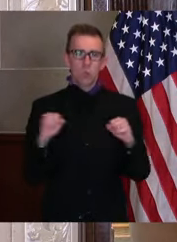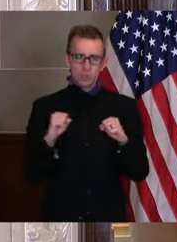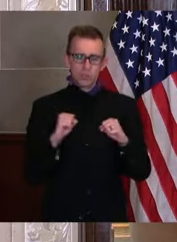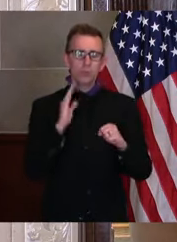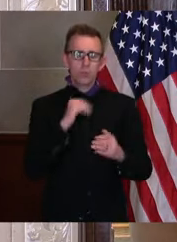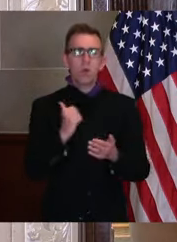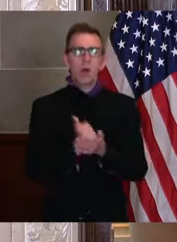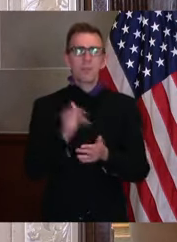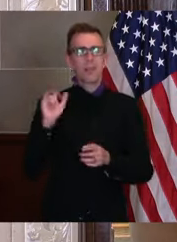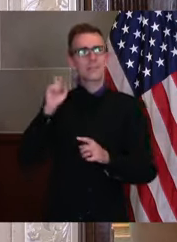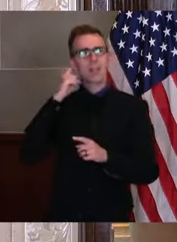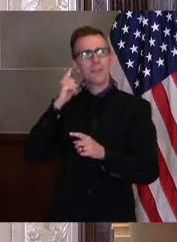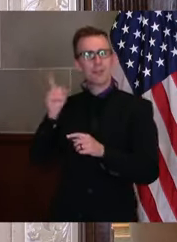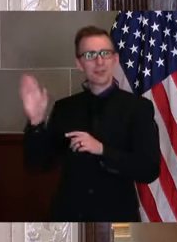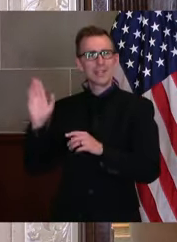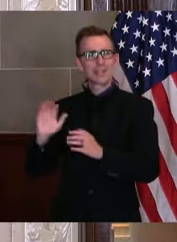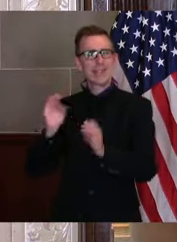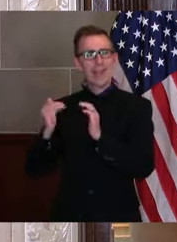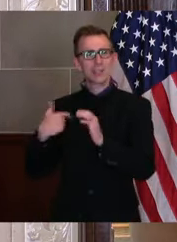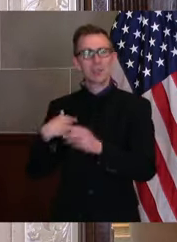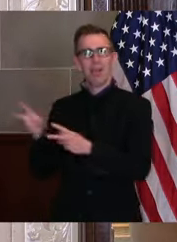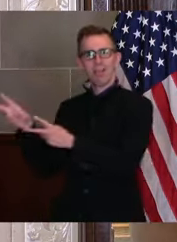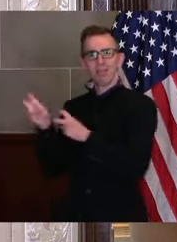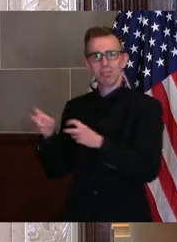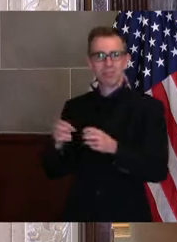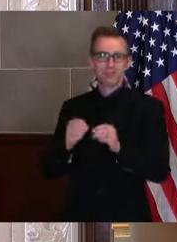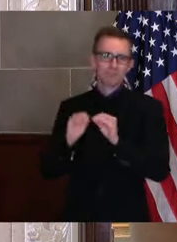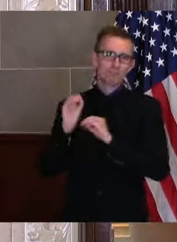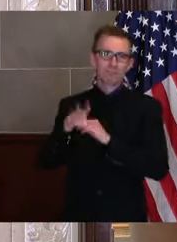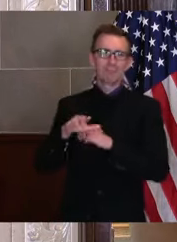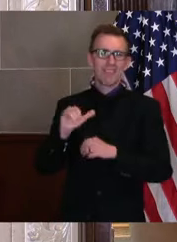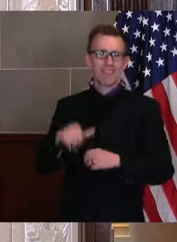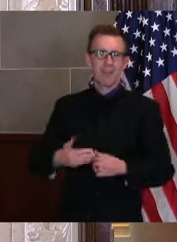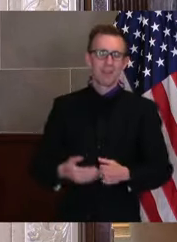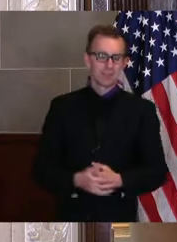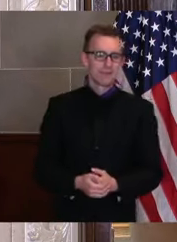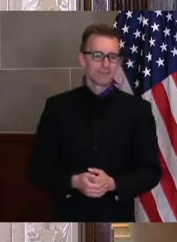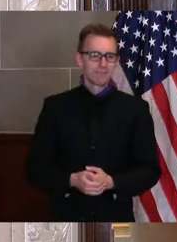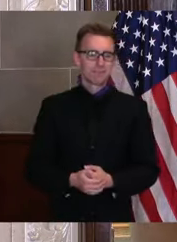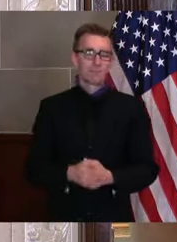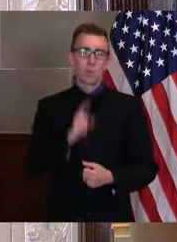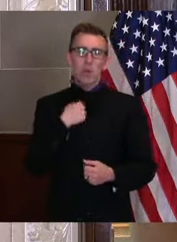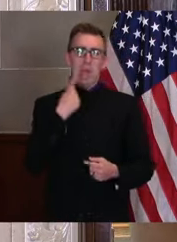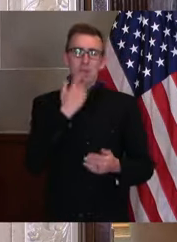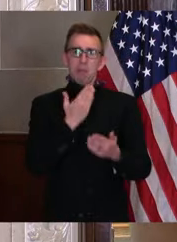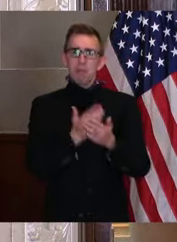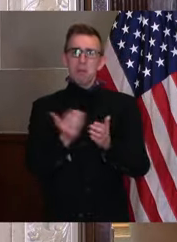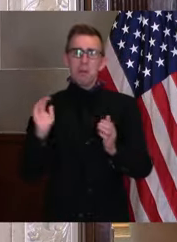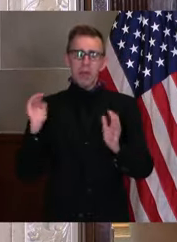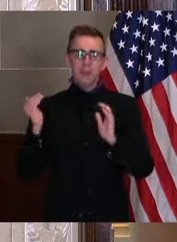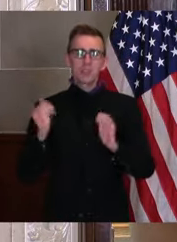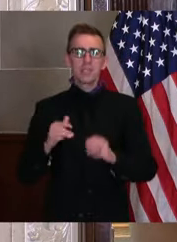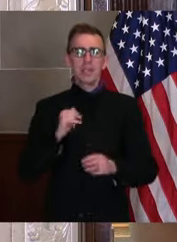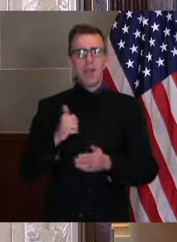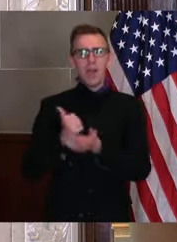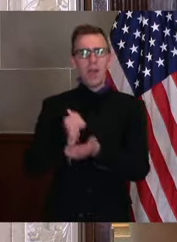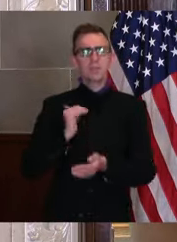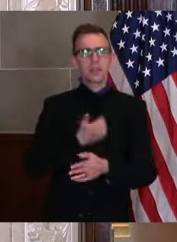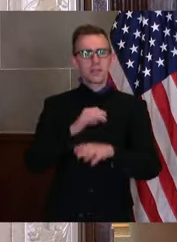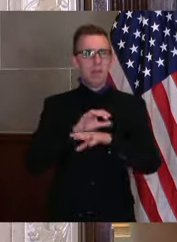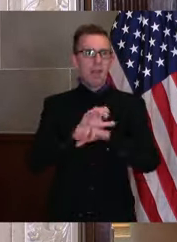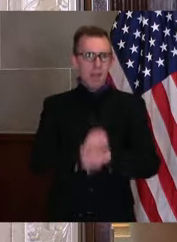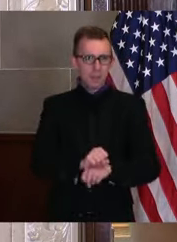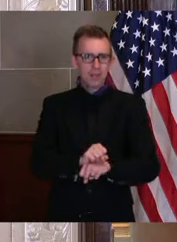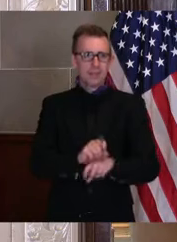governor's analogy, but I told him I was going to take it. And I think it's a great one, is that it enables us to get into that habit of testing